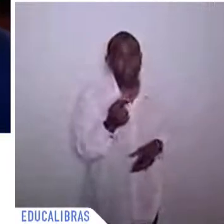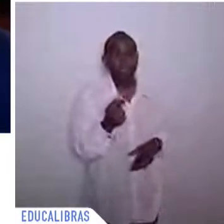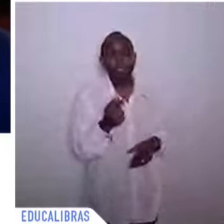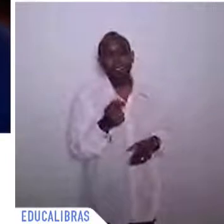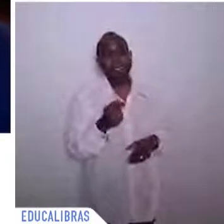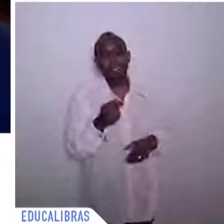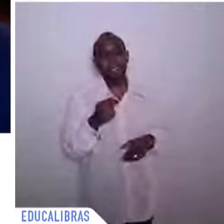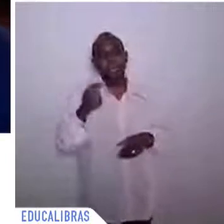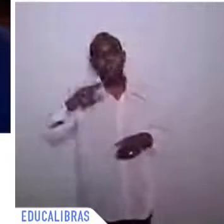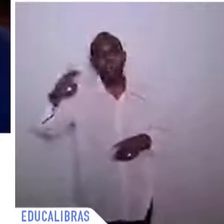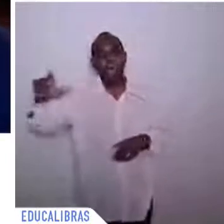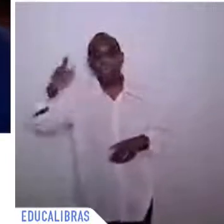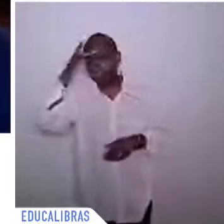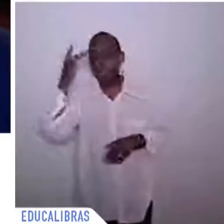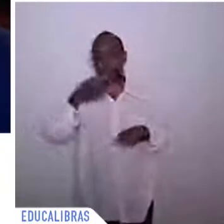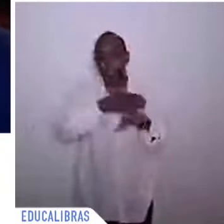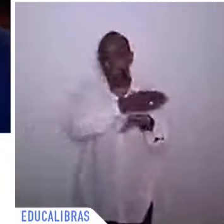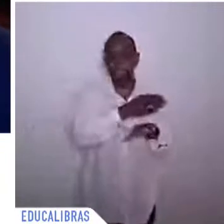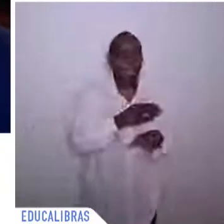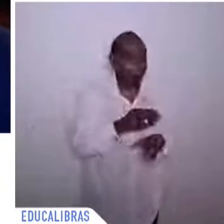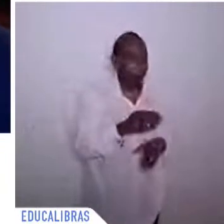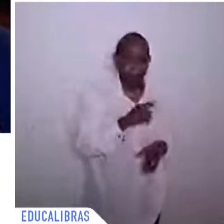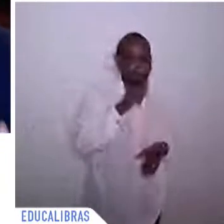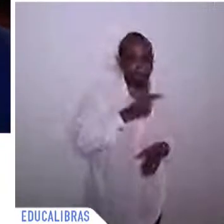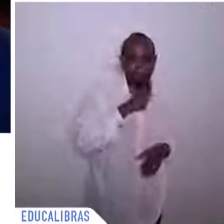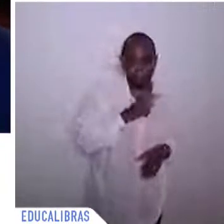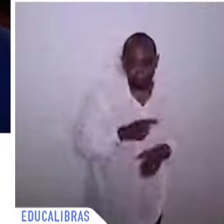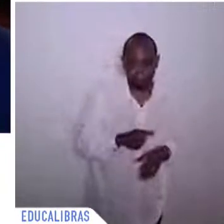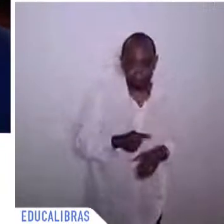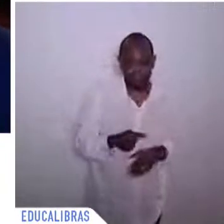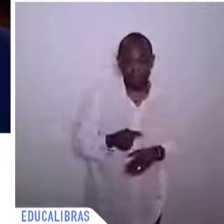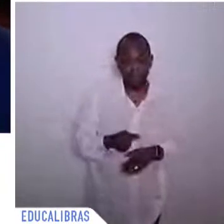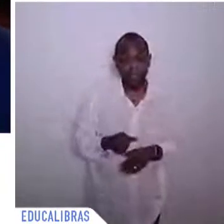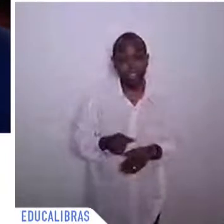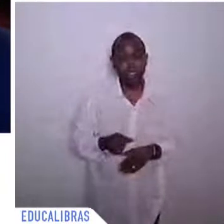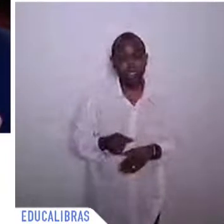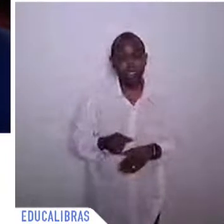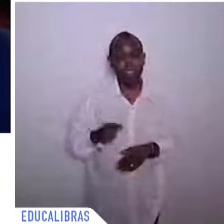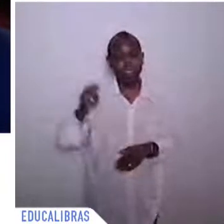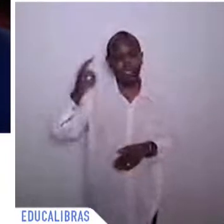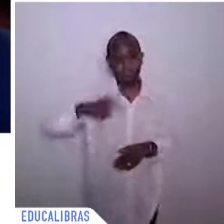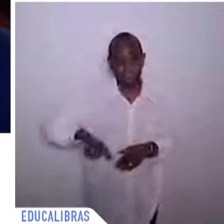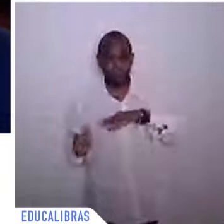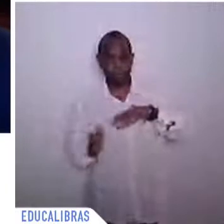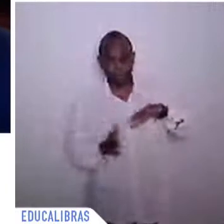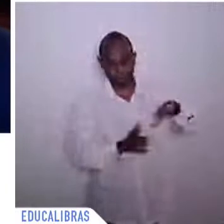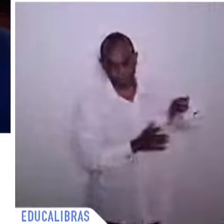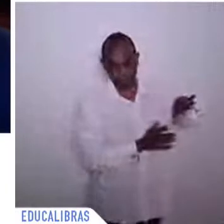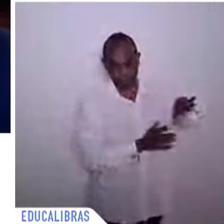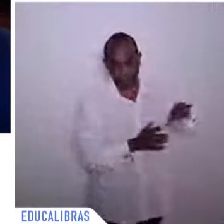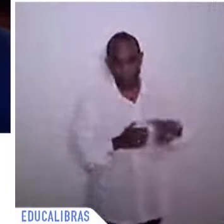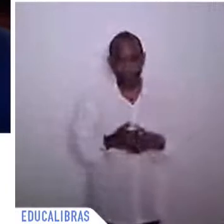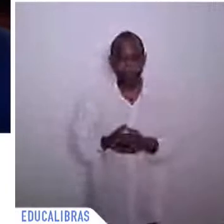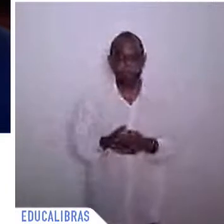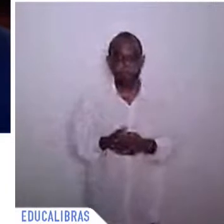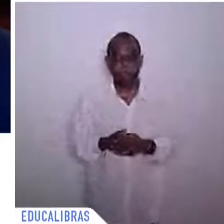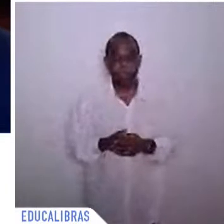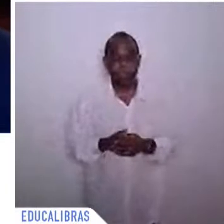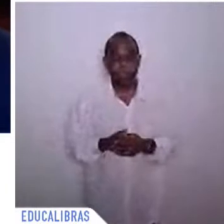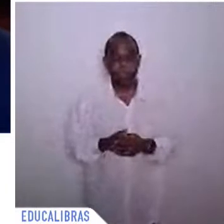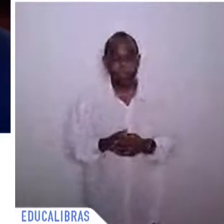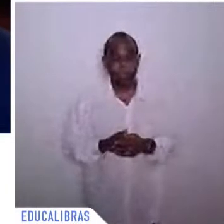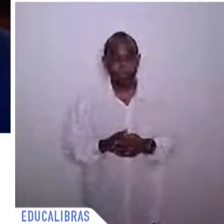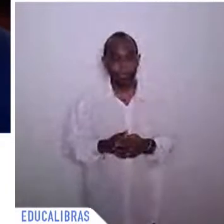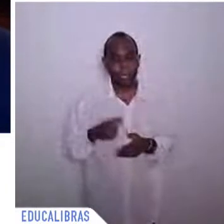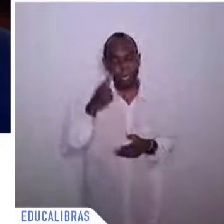the election. So this is one side. The second thing that is important, and it's not obvious, when